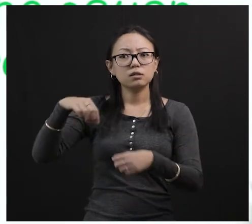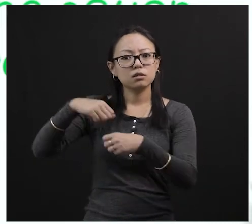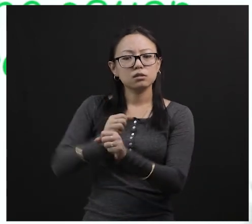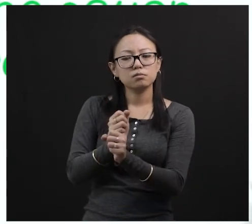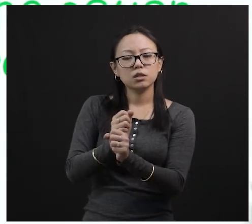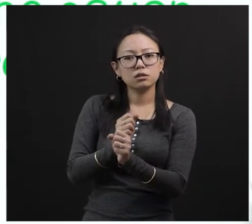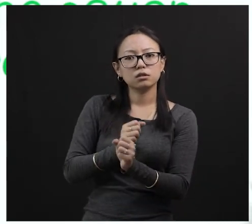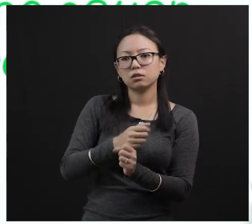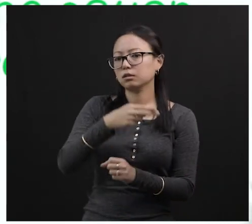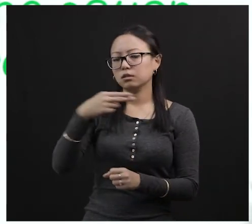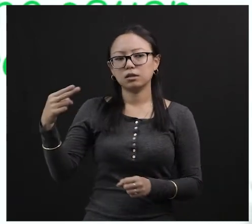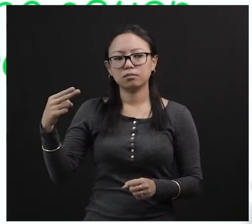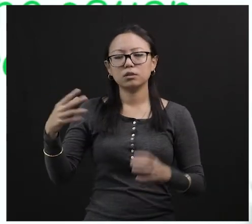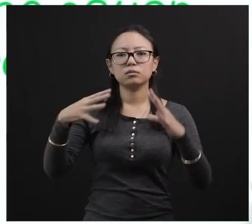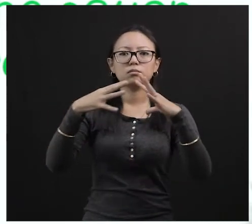as weathering.